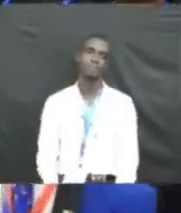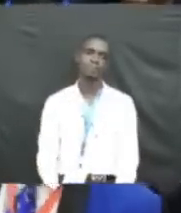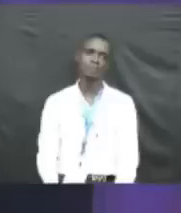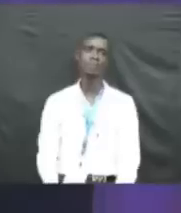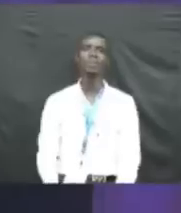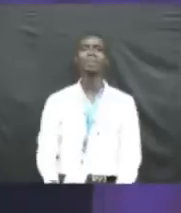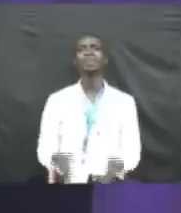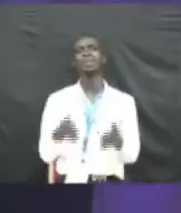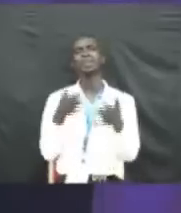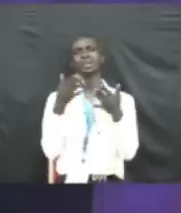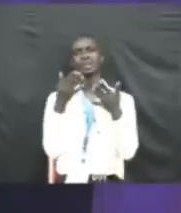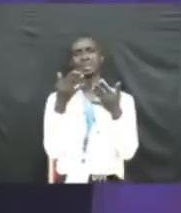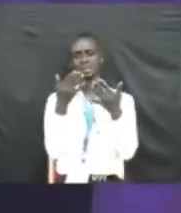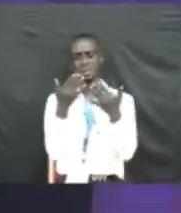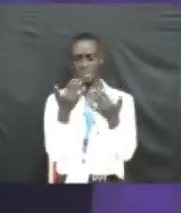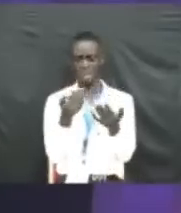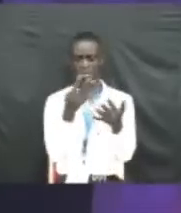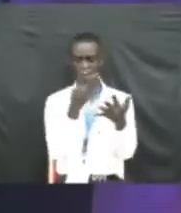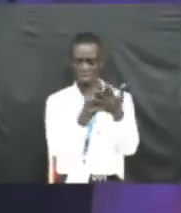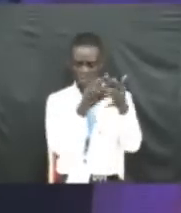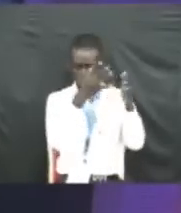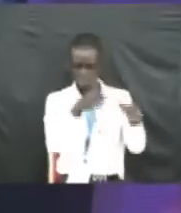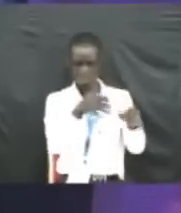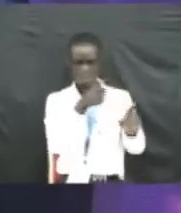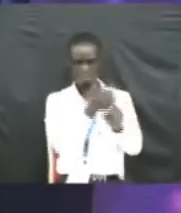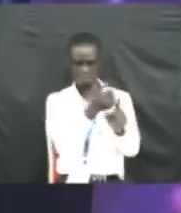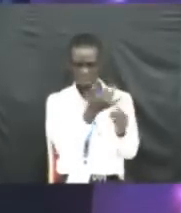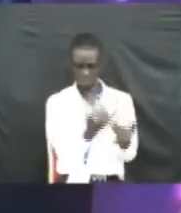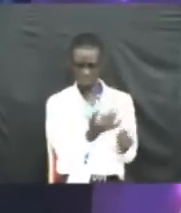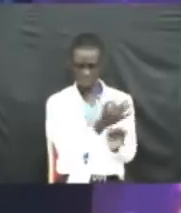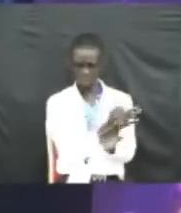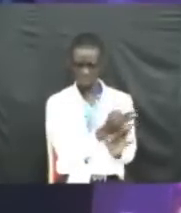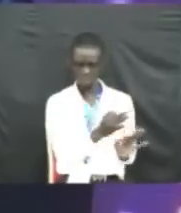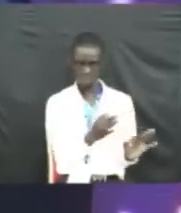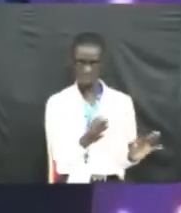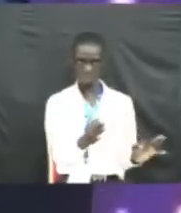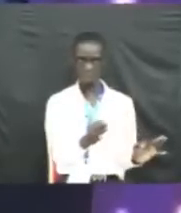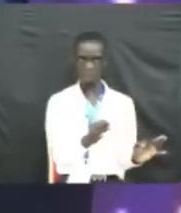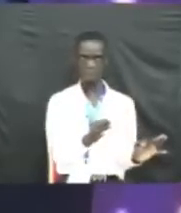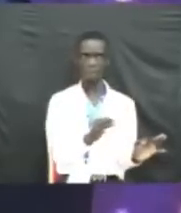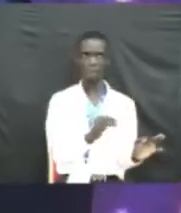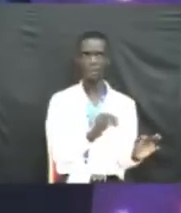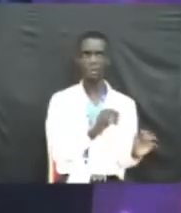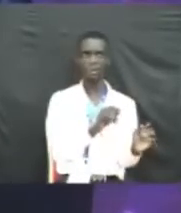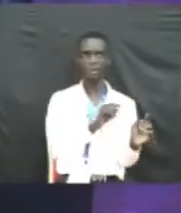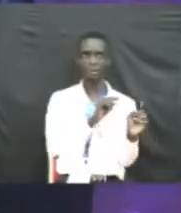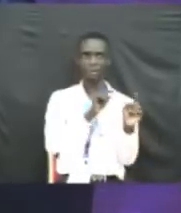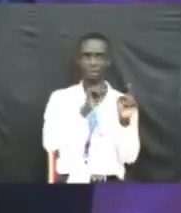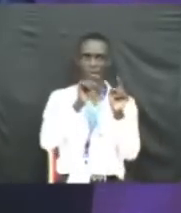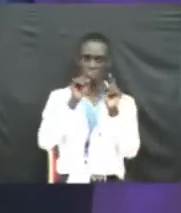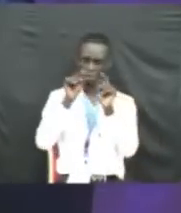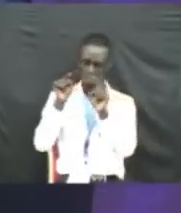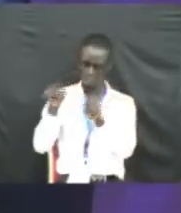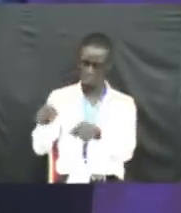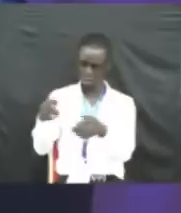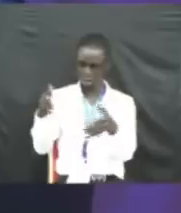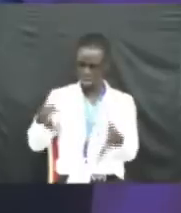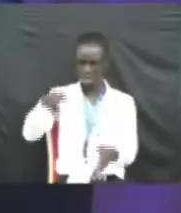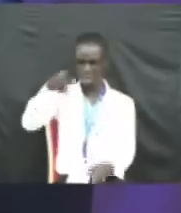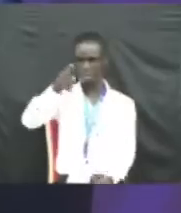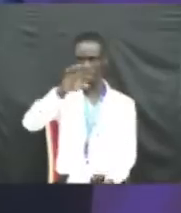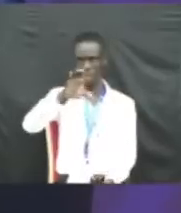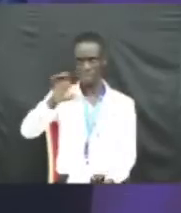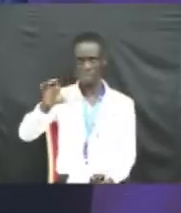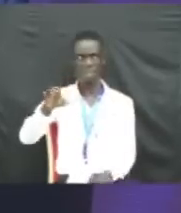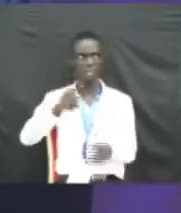So these released inmates were come here at Pentecost Convention Center to be reoriented on how